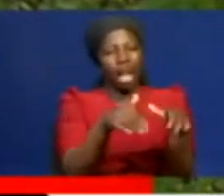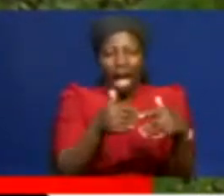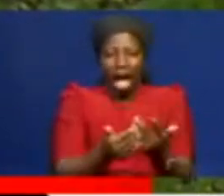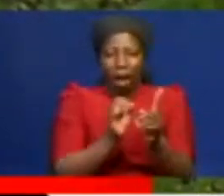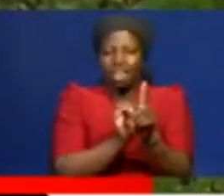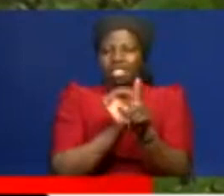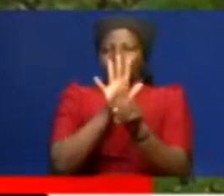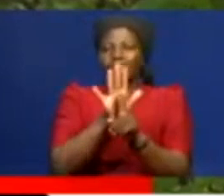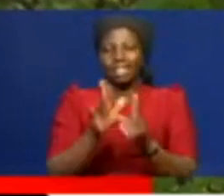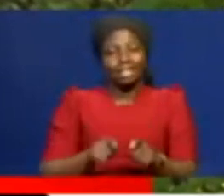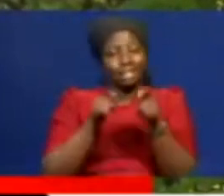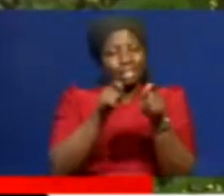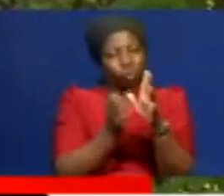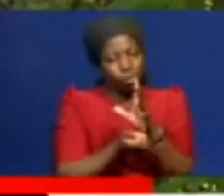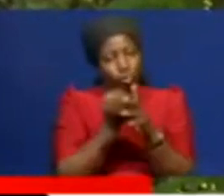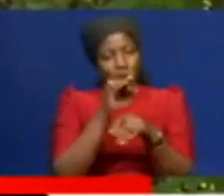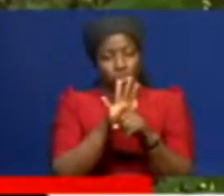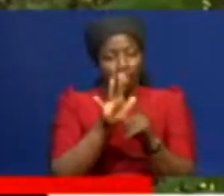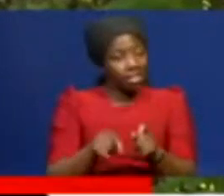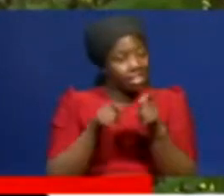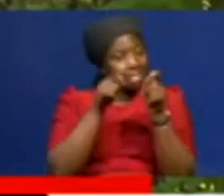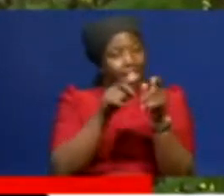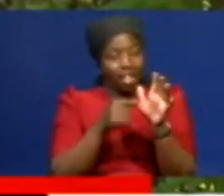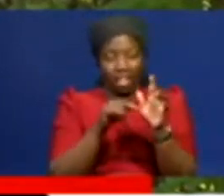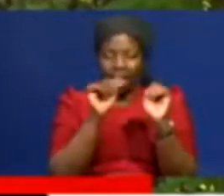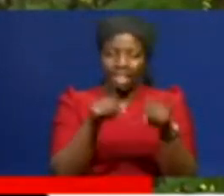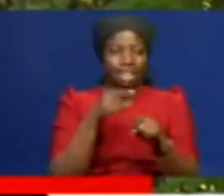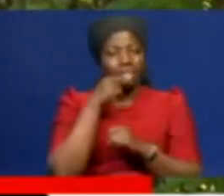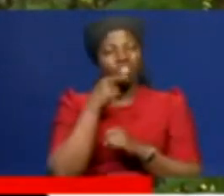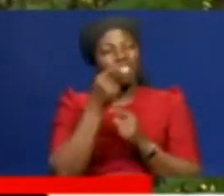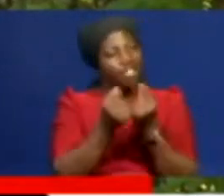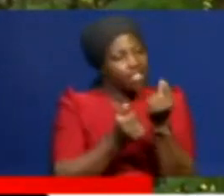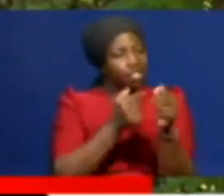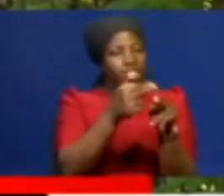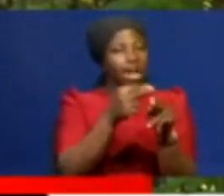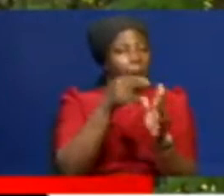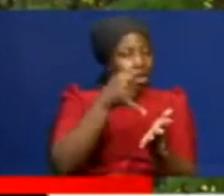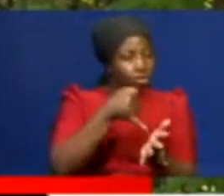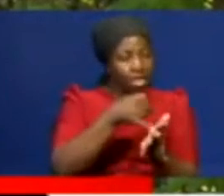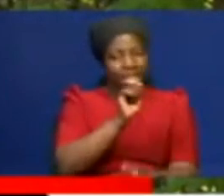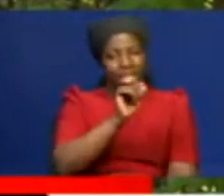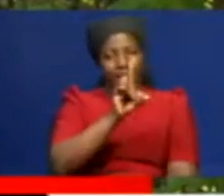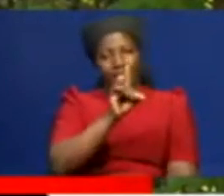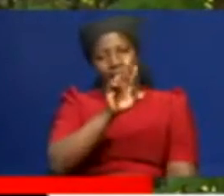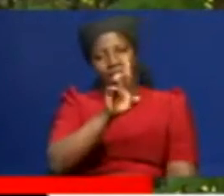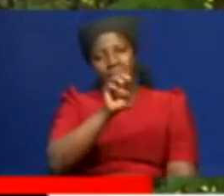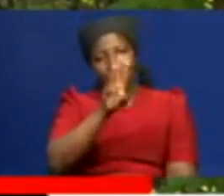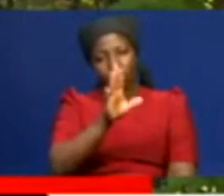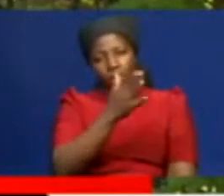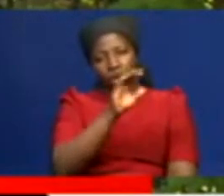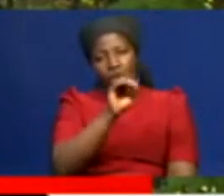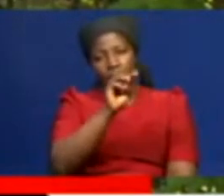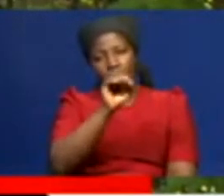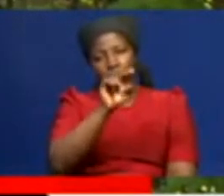We produce a lot of talents. I can just mention some few names, including Andrew Amonde, who was just the recent